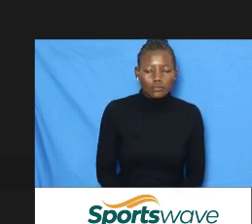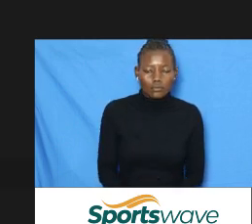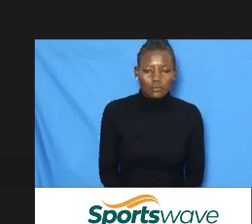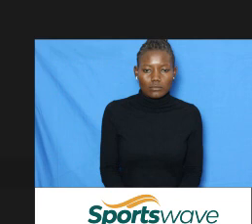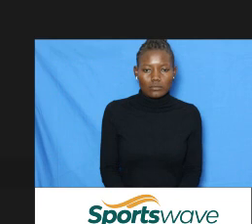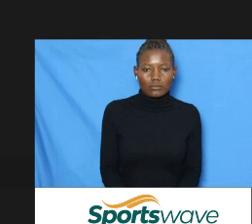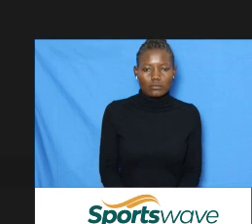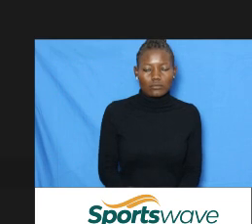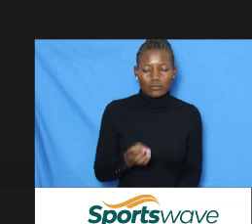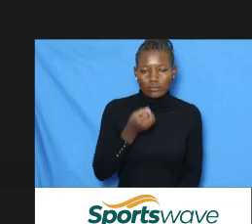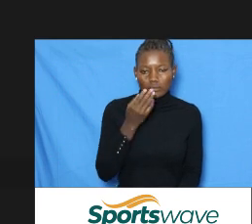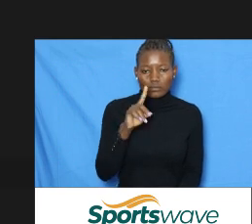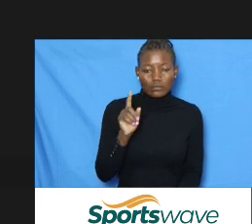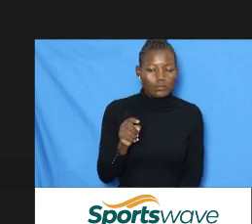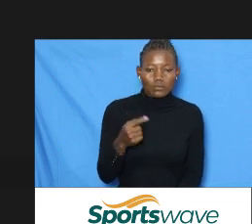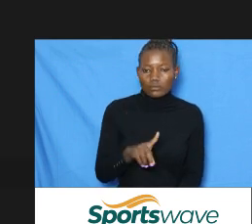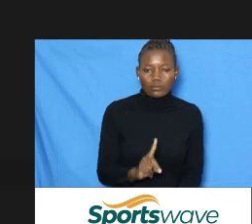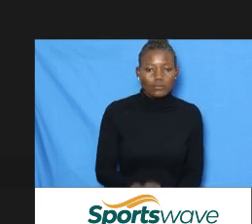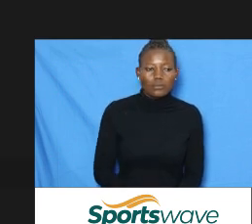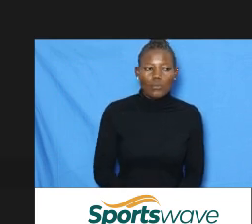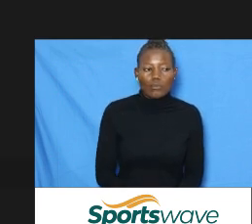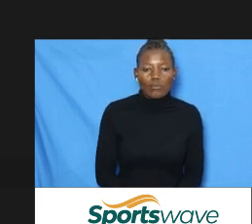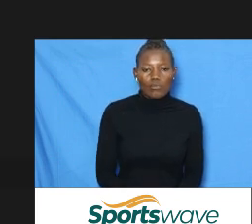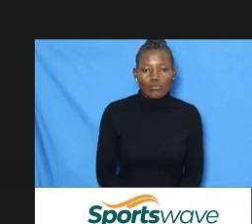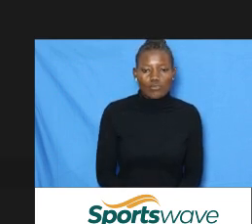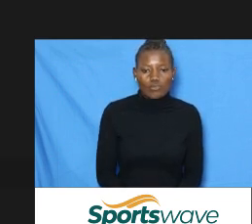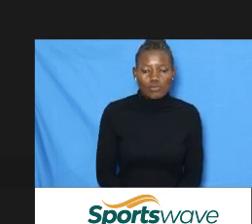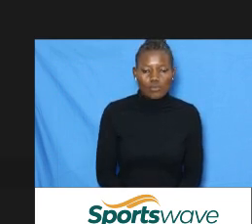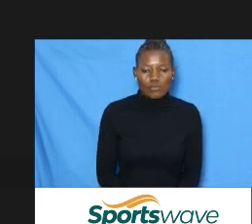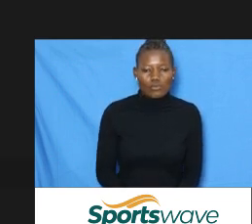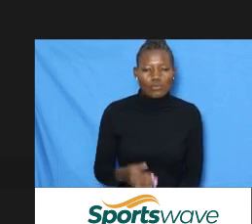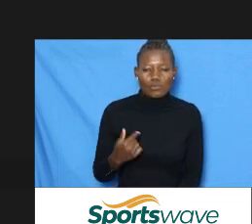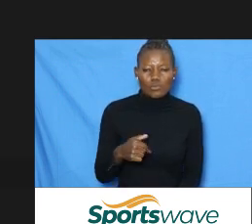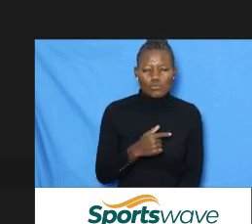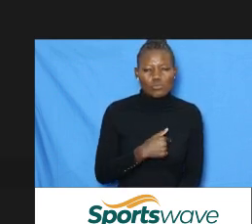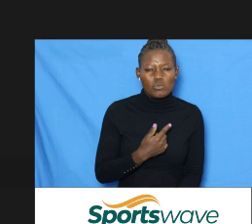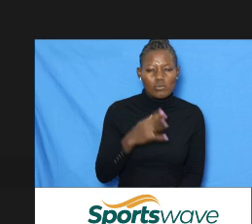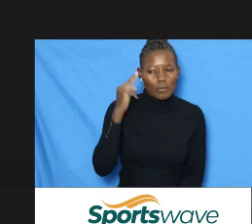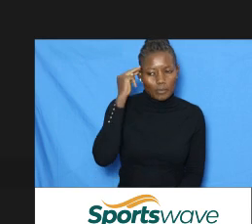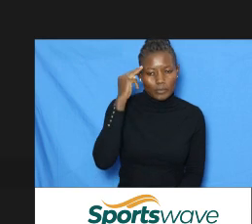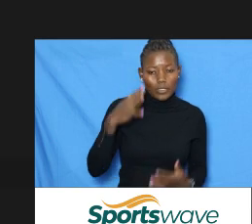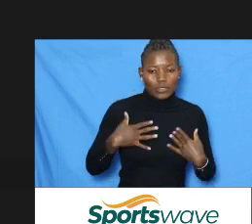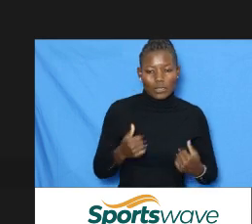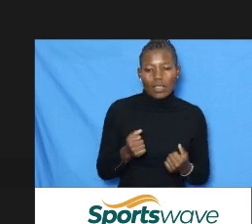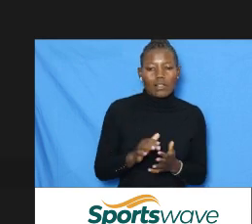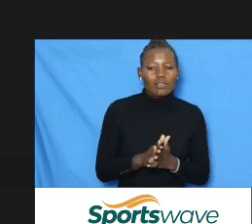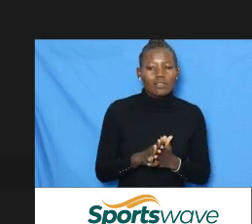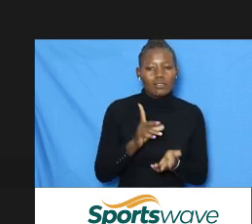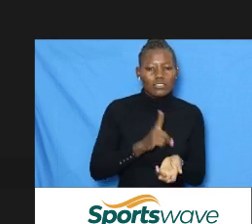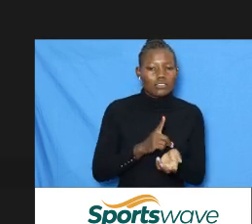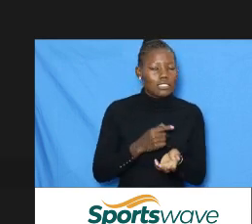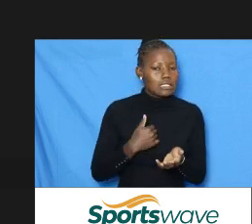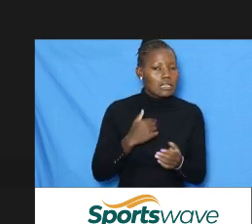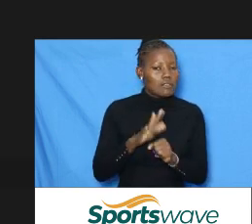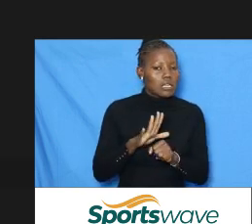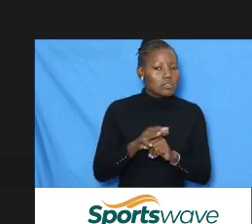So to answer your question, we don't have many mental health specialists in sports. They're not